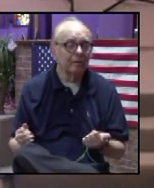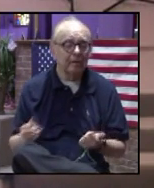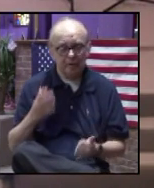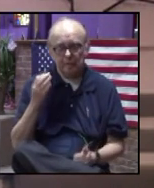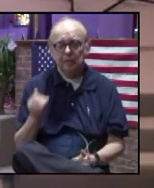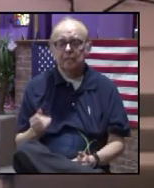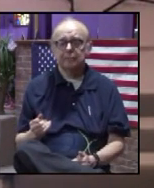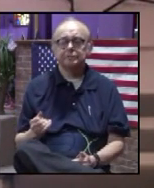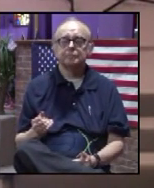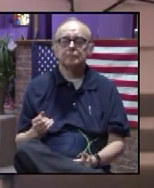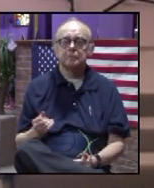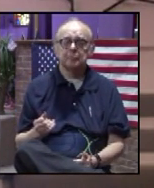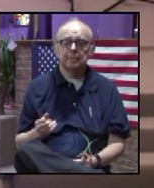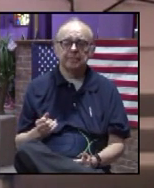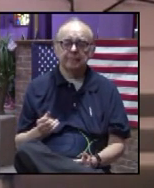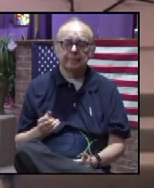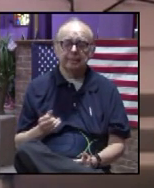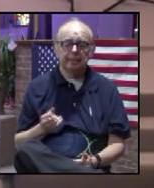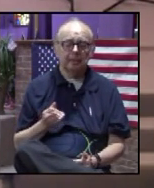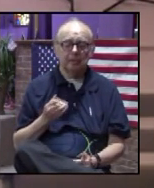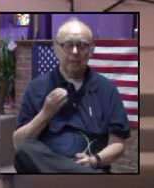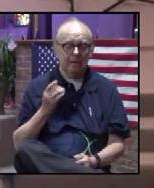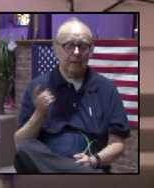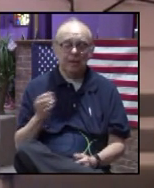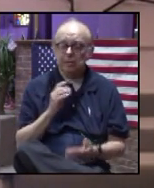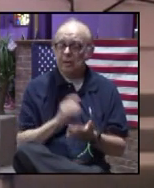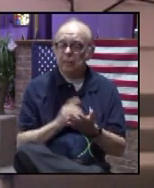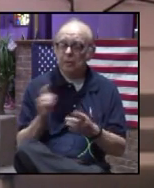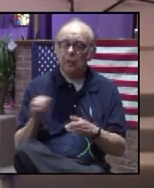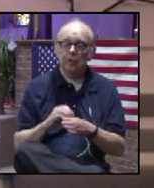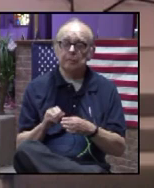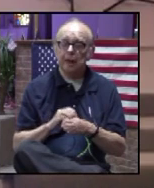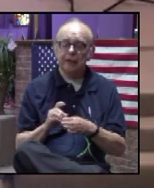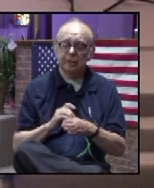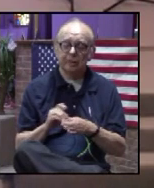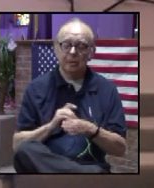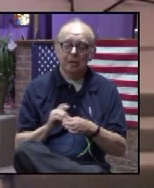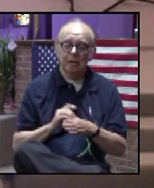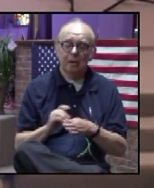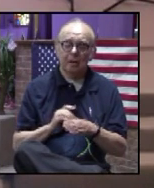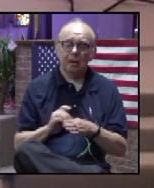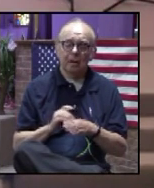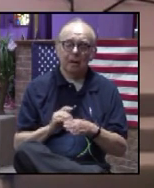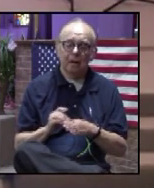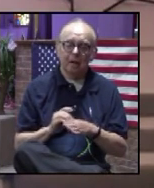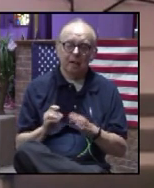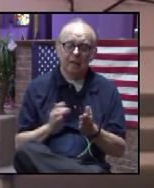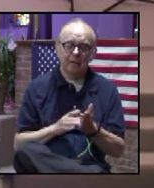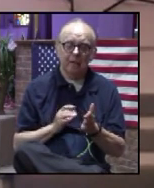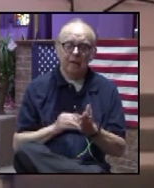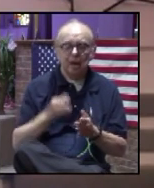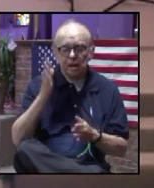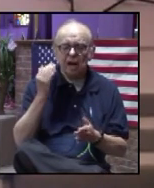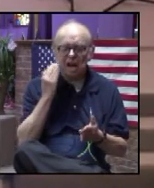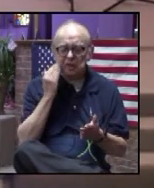Because they're only practicing medicine. God knows medicine.